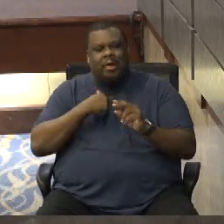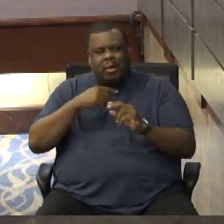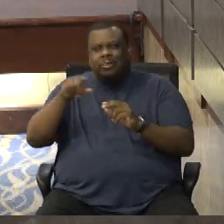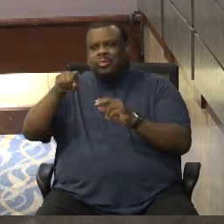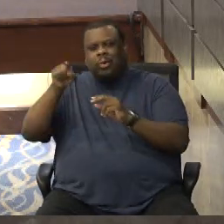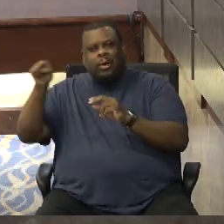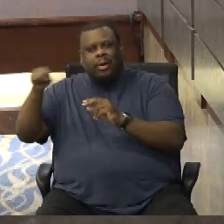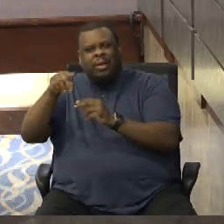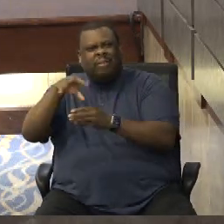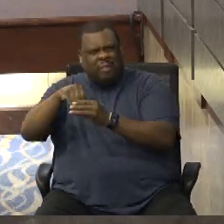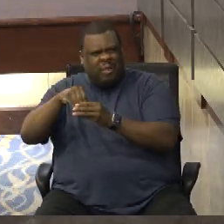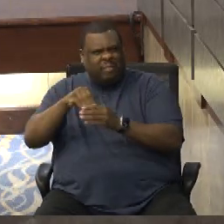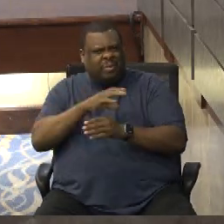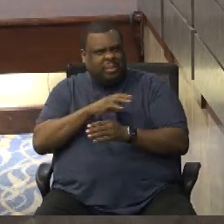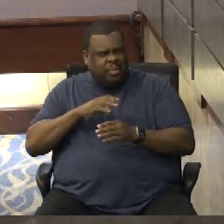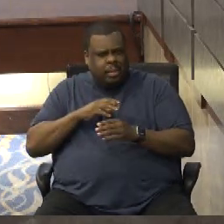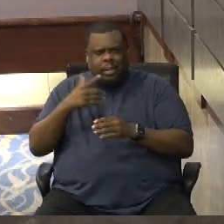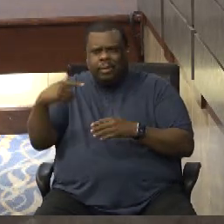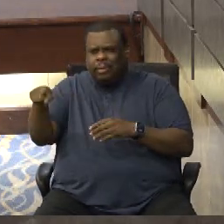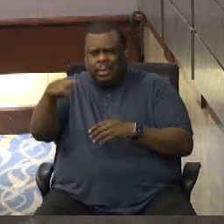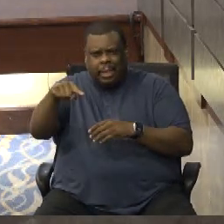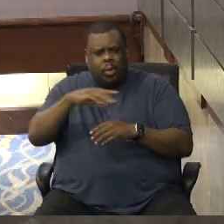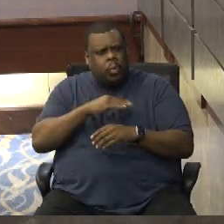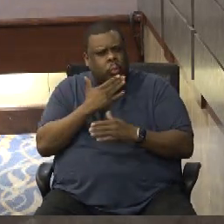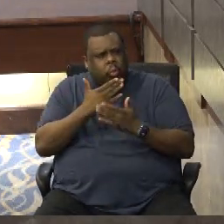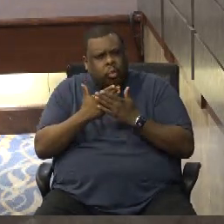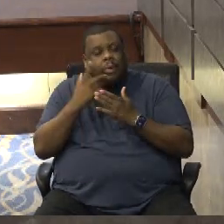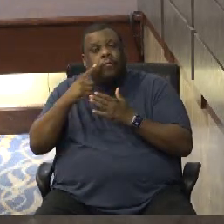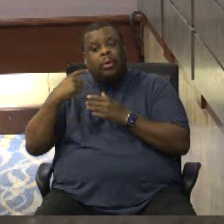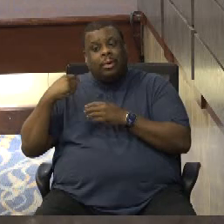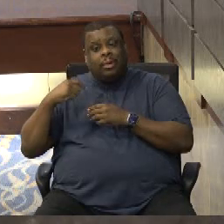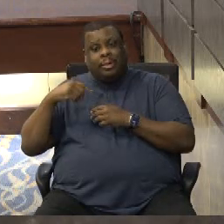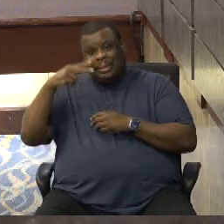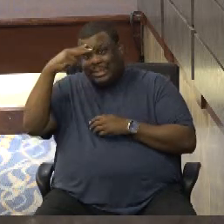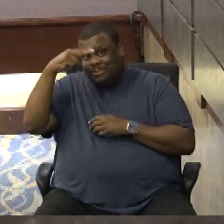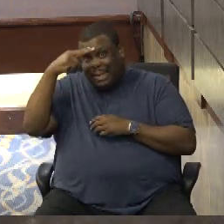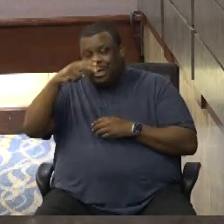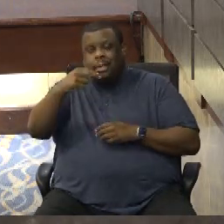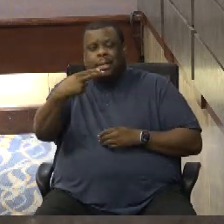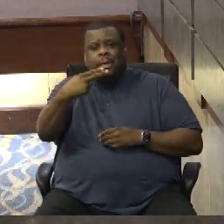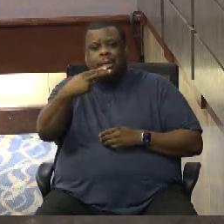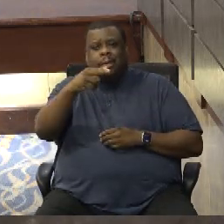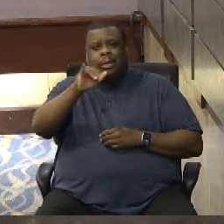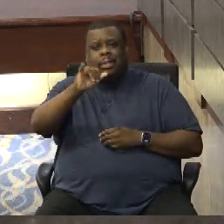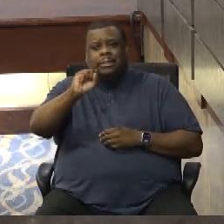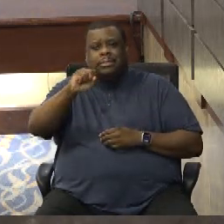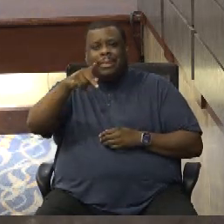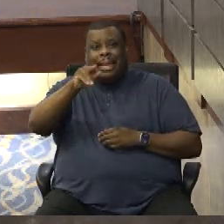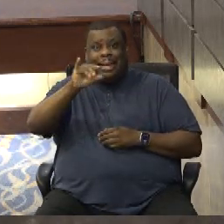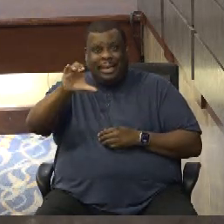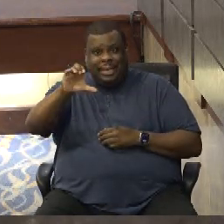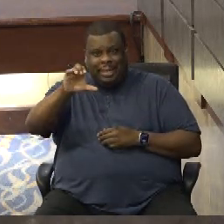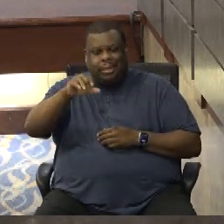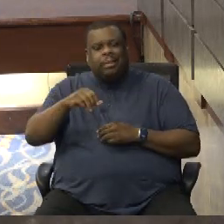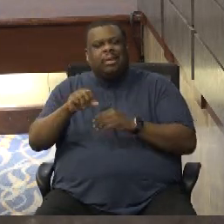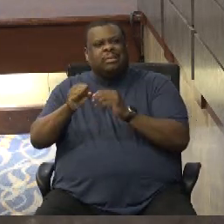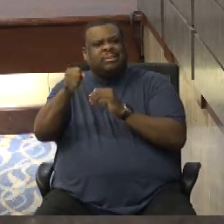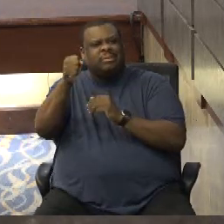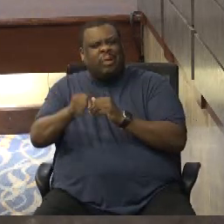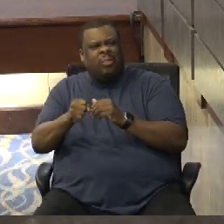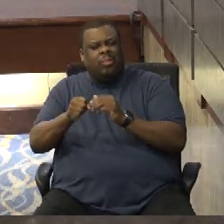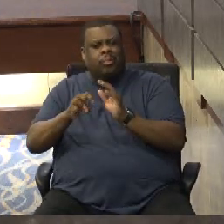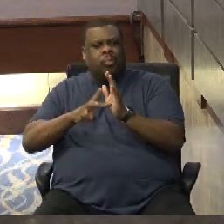selection committee for their great work on Hispanic Heritage wall displays that were unveiled on Friday at the South Waco